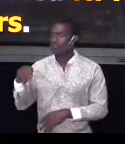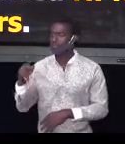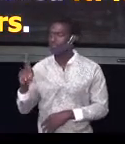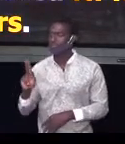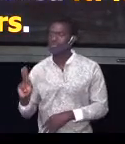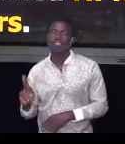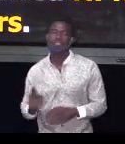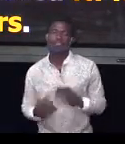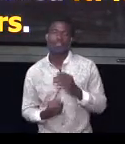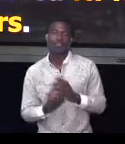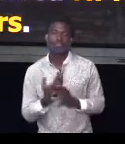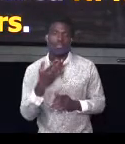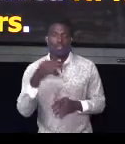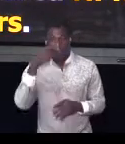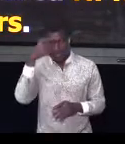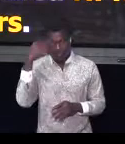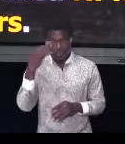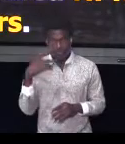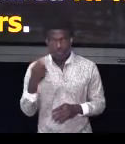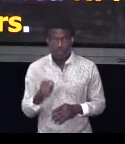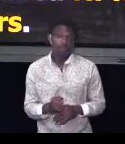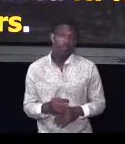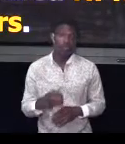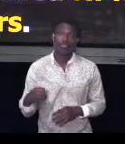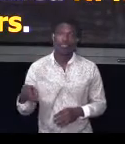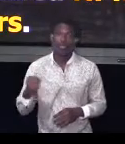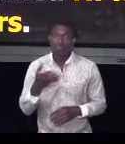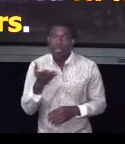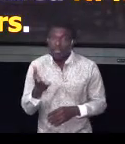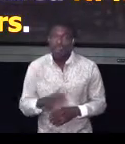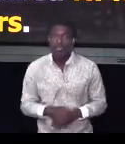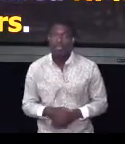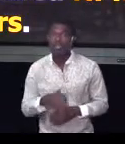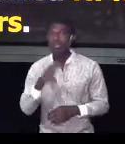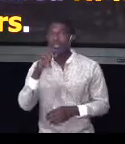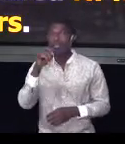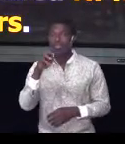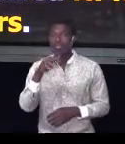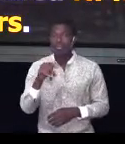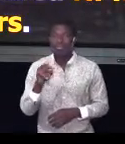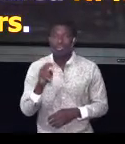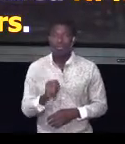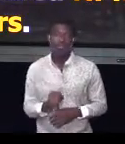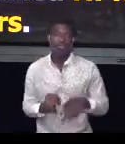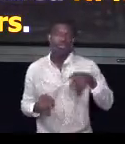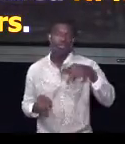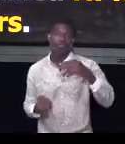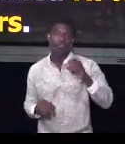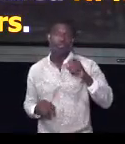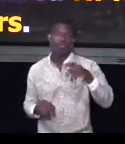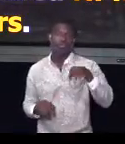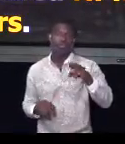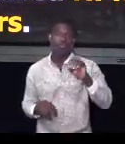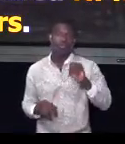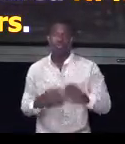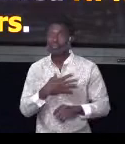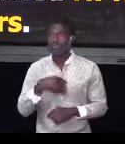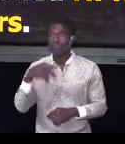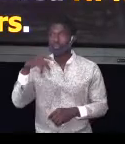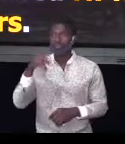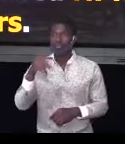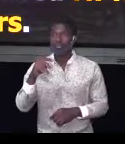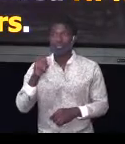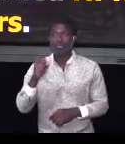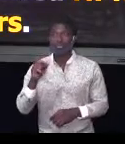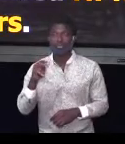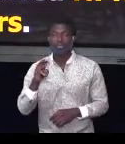NPK fertilizers because of the elements there, the nitrogen, phosphorus, and potassium. So they are called